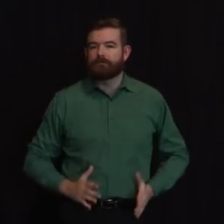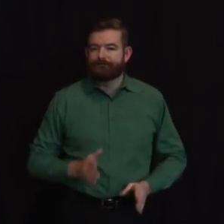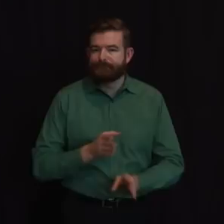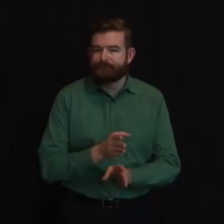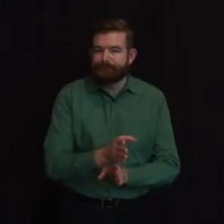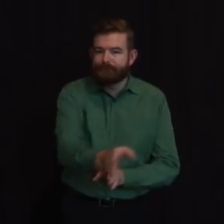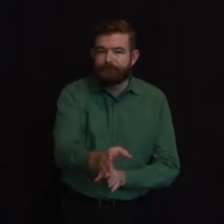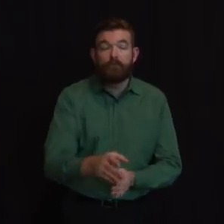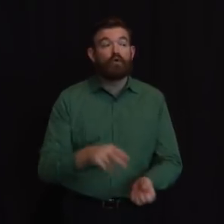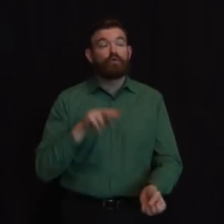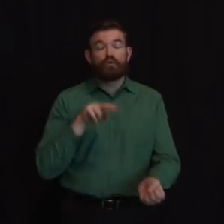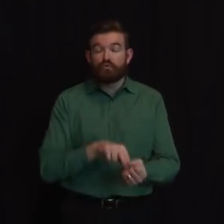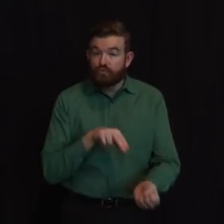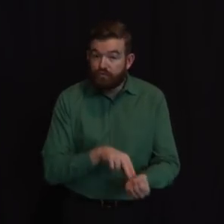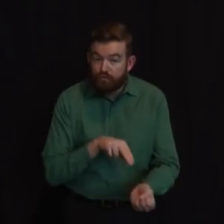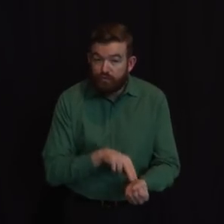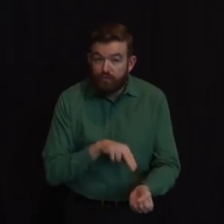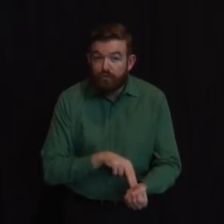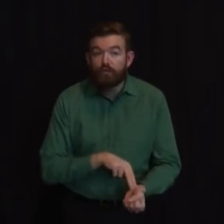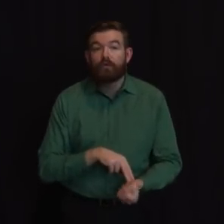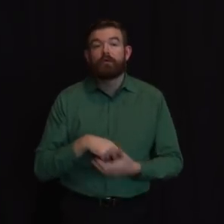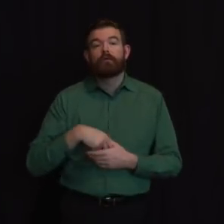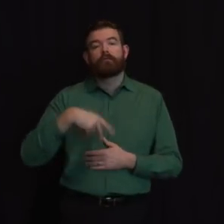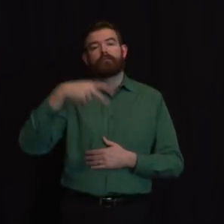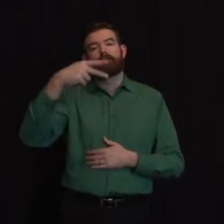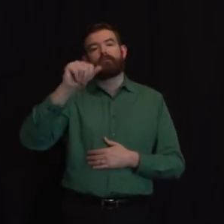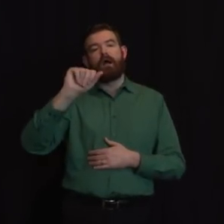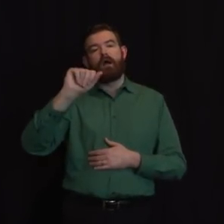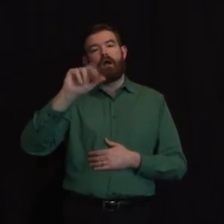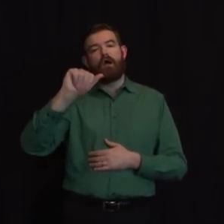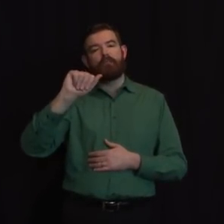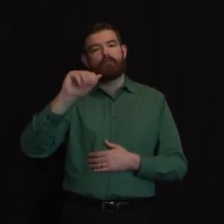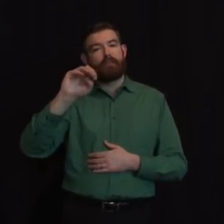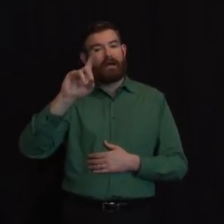experience in these positions, please visit